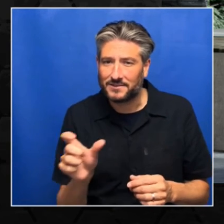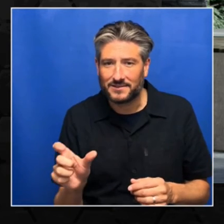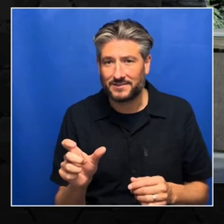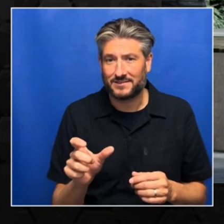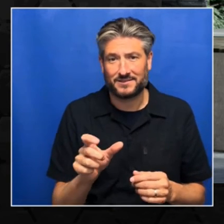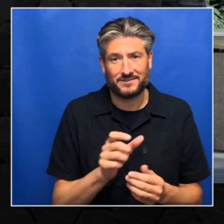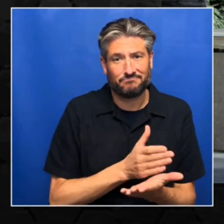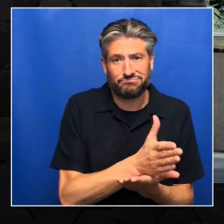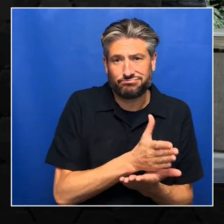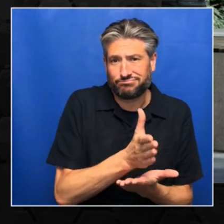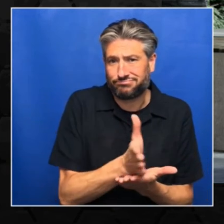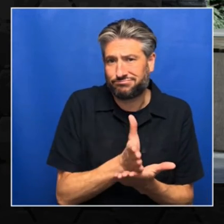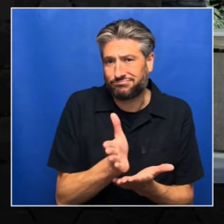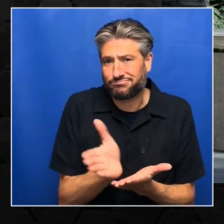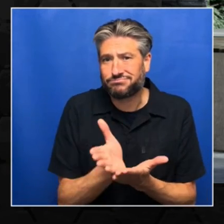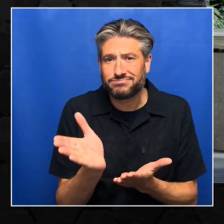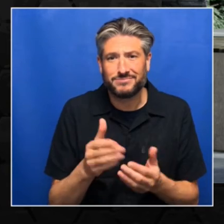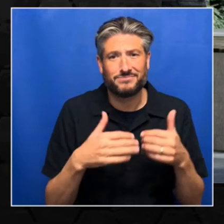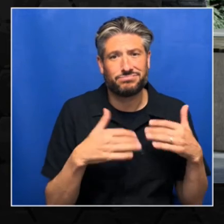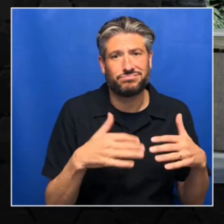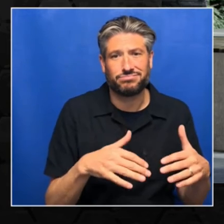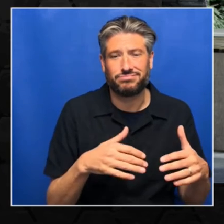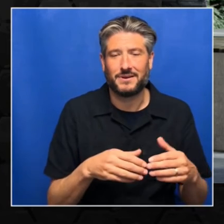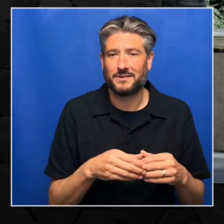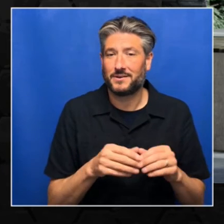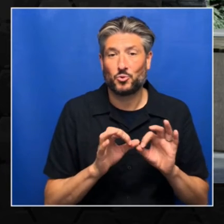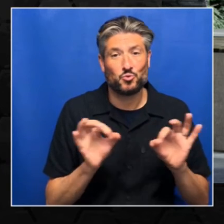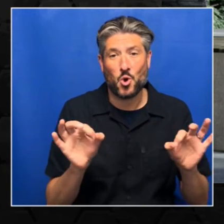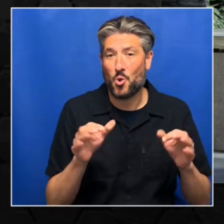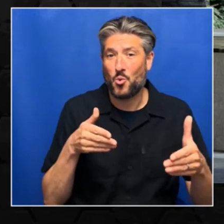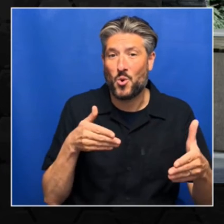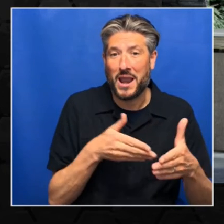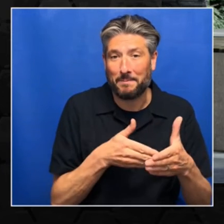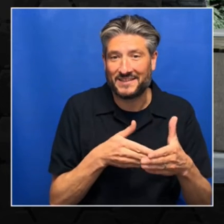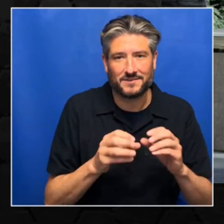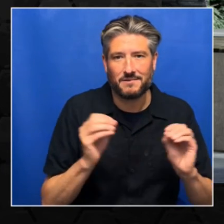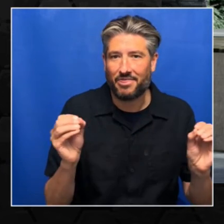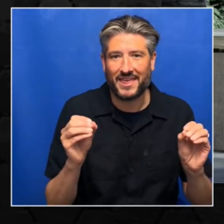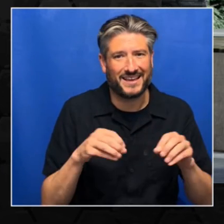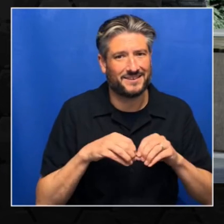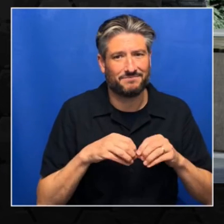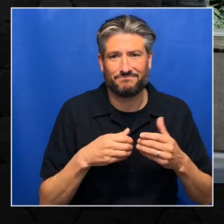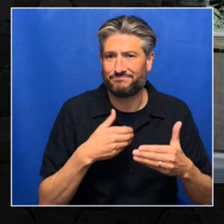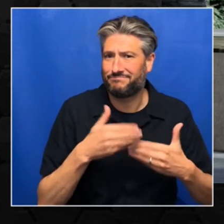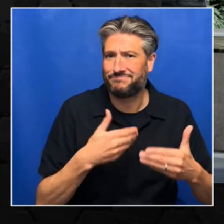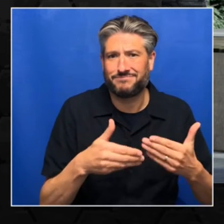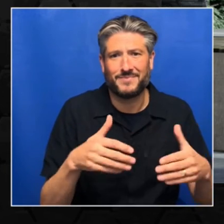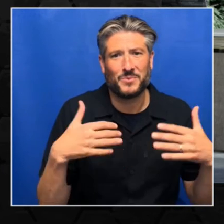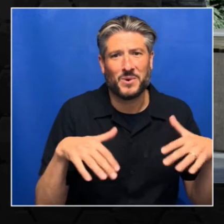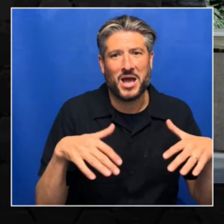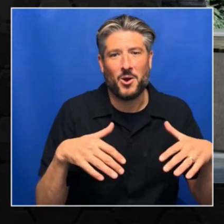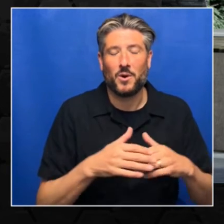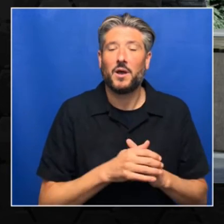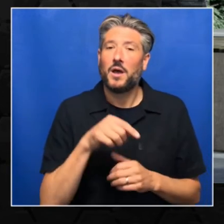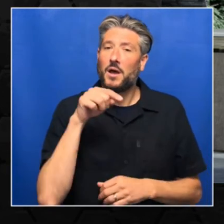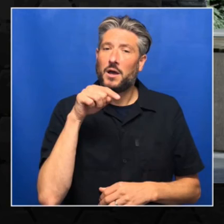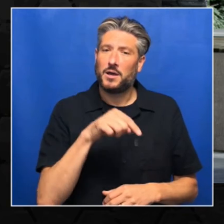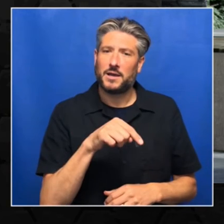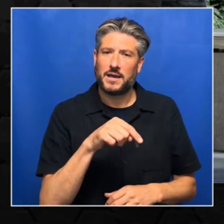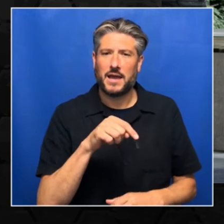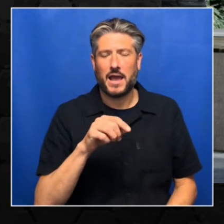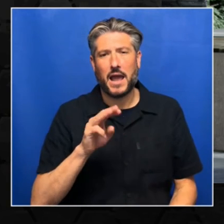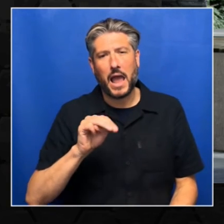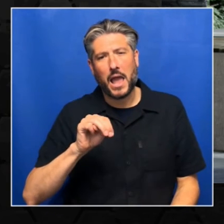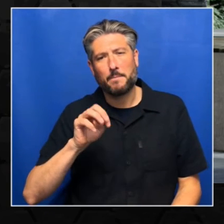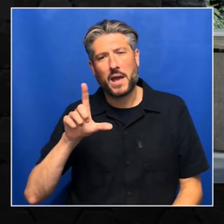what you can do. And that is, I think, really fascinating. But it also requires kind of more